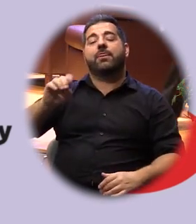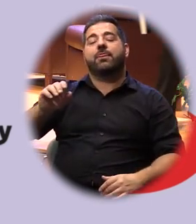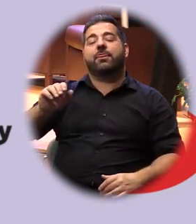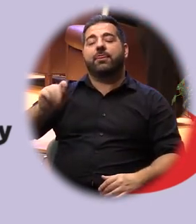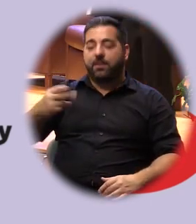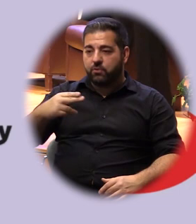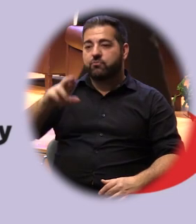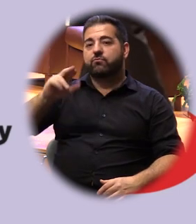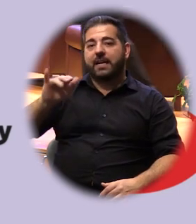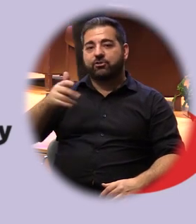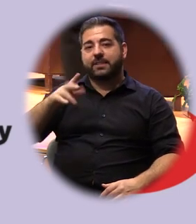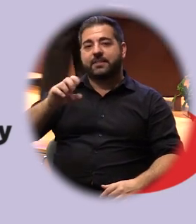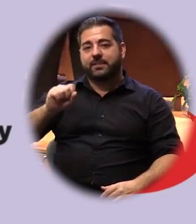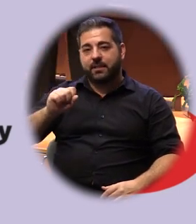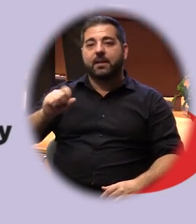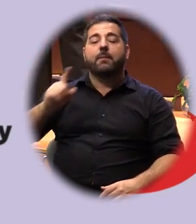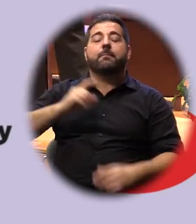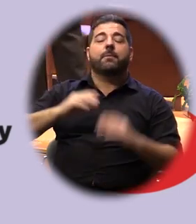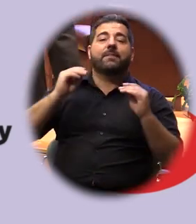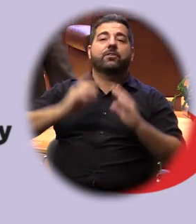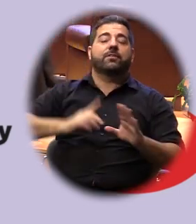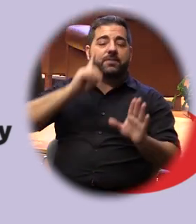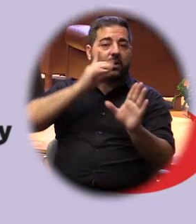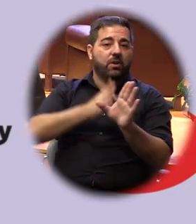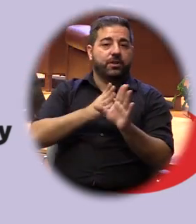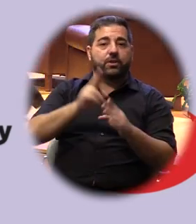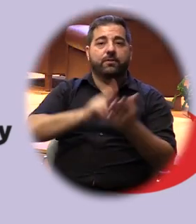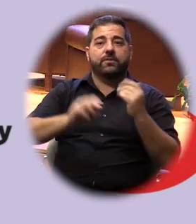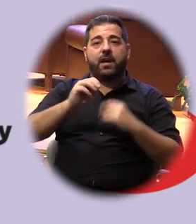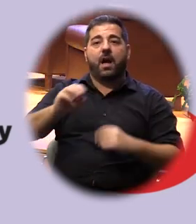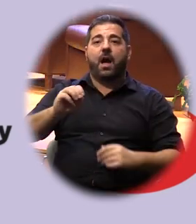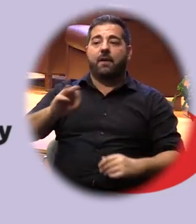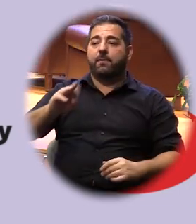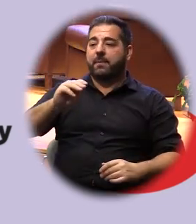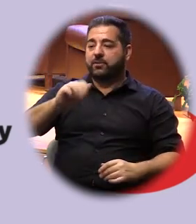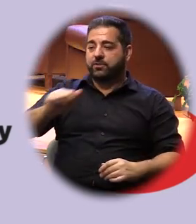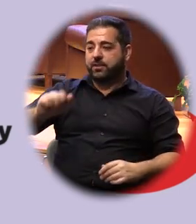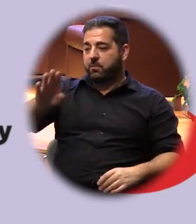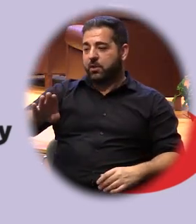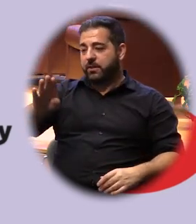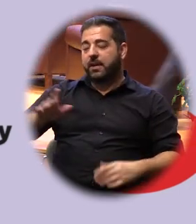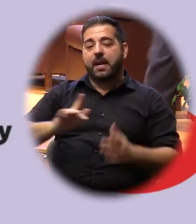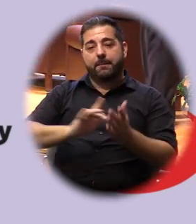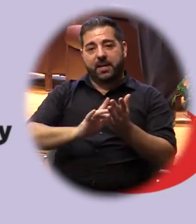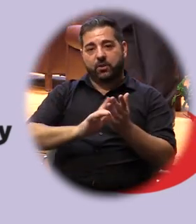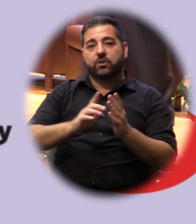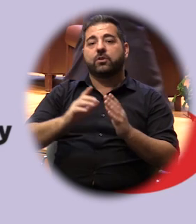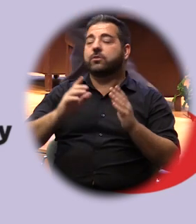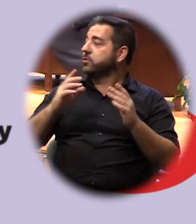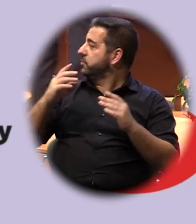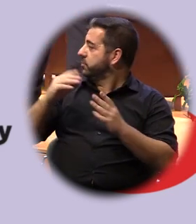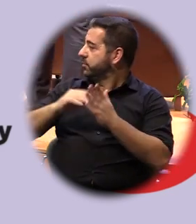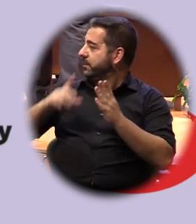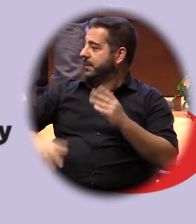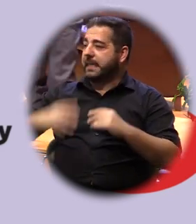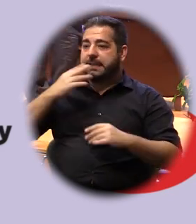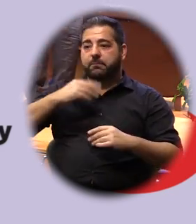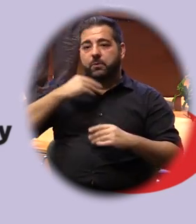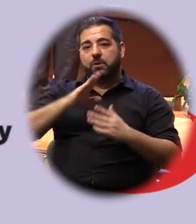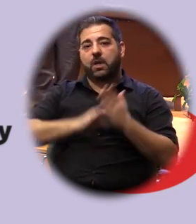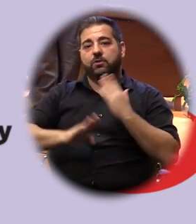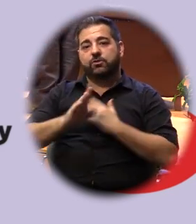Associate Professor of Anthropology at the University of Massachusetts Boston and a rabbinical student at Hebrew College.